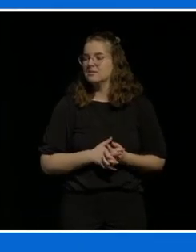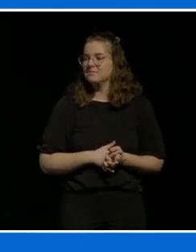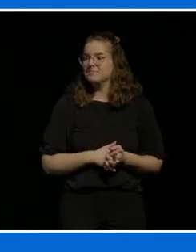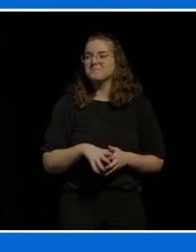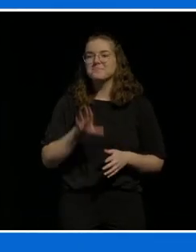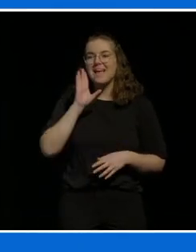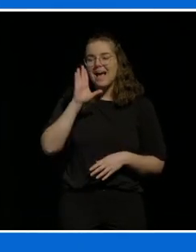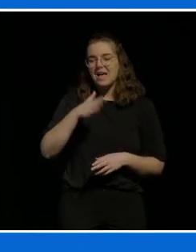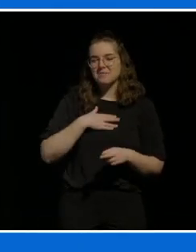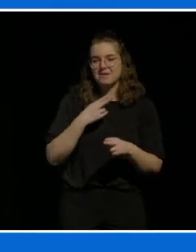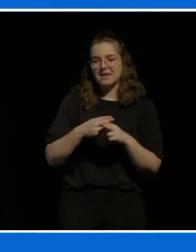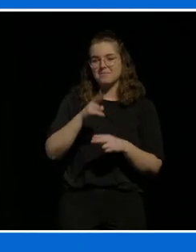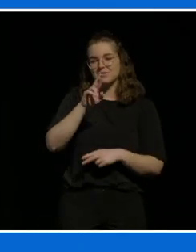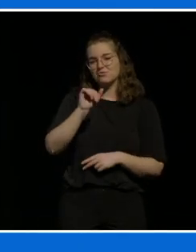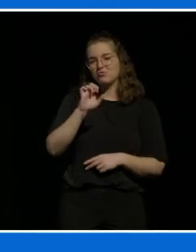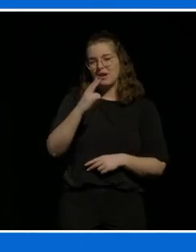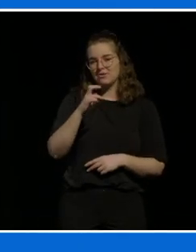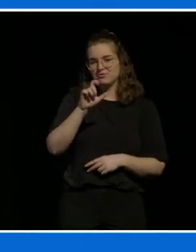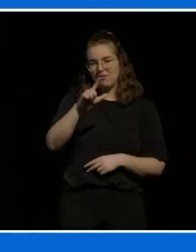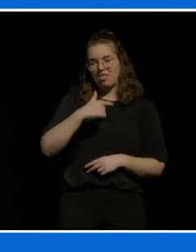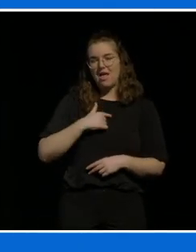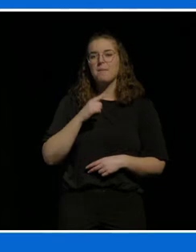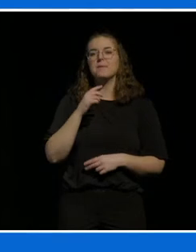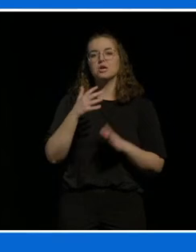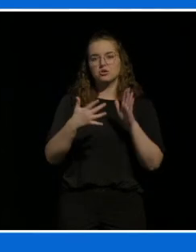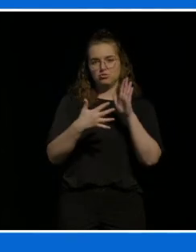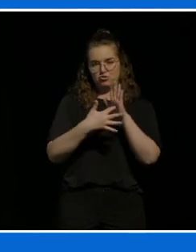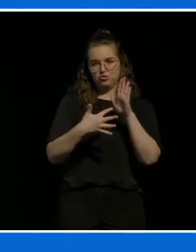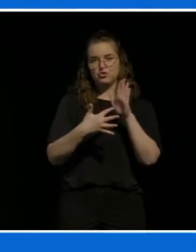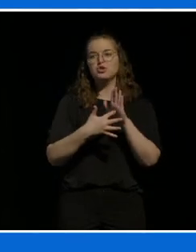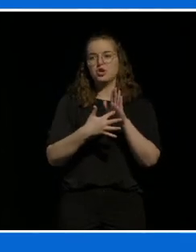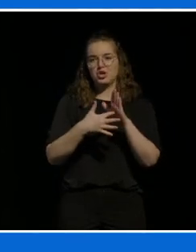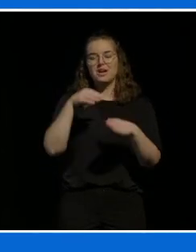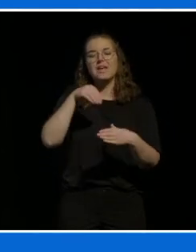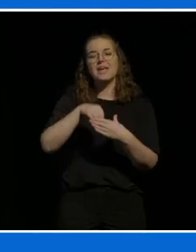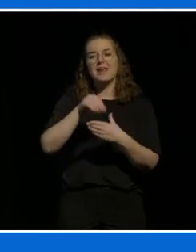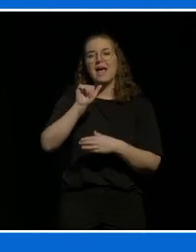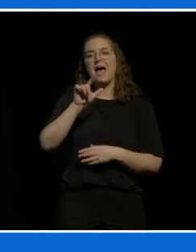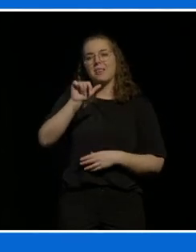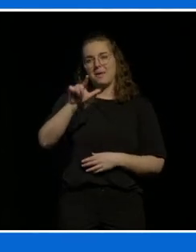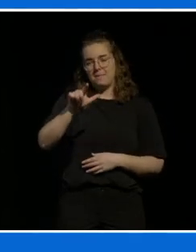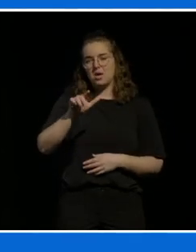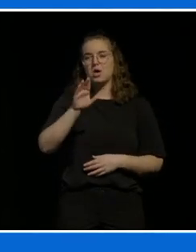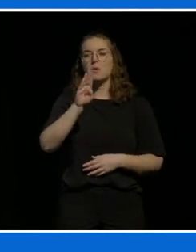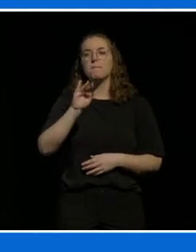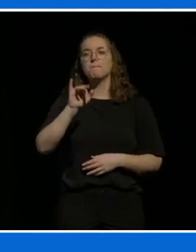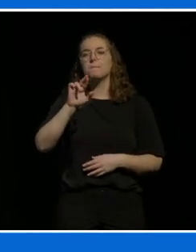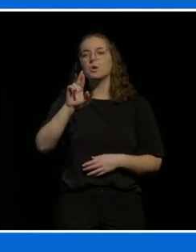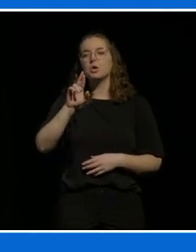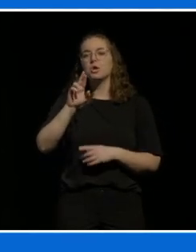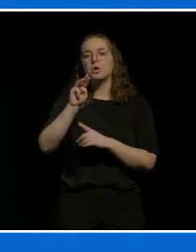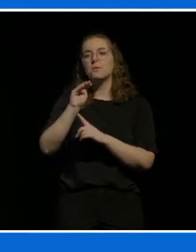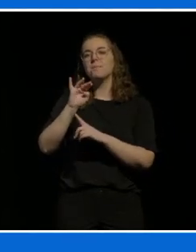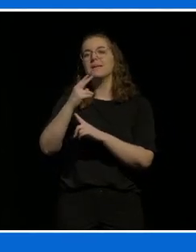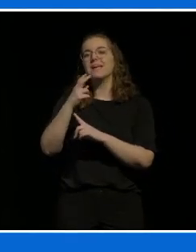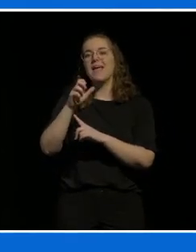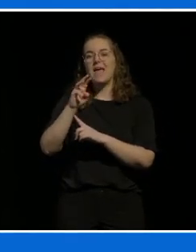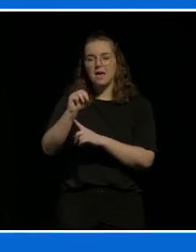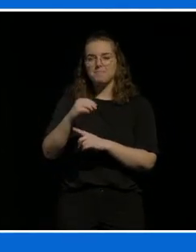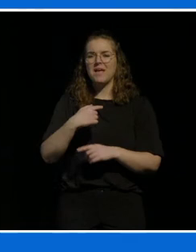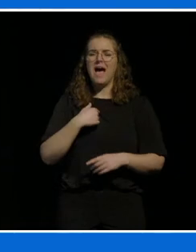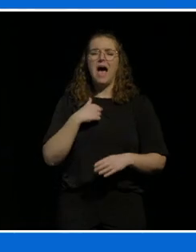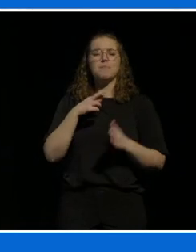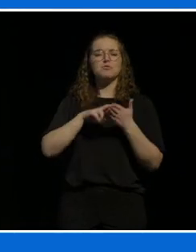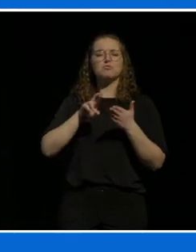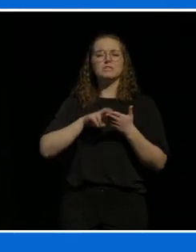Hi, my name is Rachael George. I'm a junior at UAB, University of Alabama at Birmingham. My CGIU partner and I, we serve as research assistants in a lab